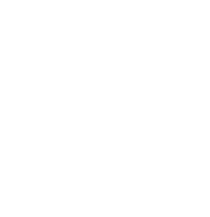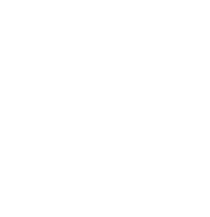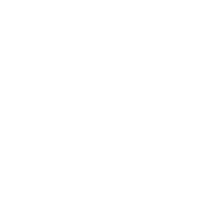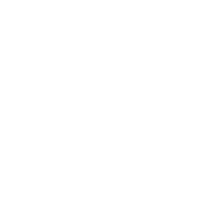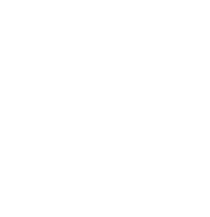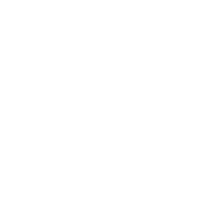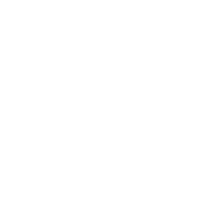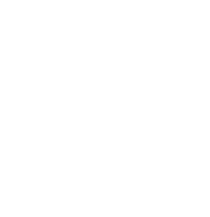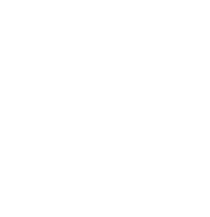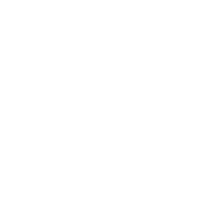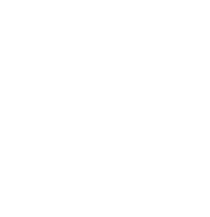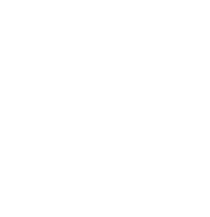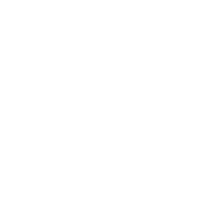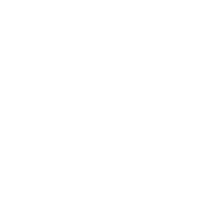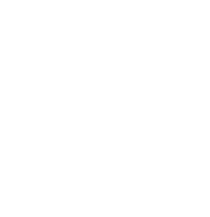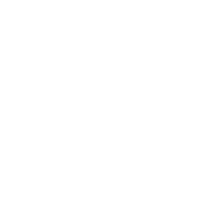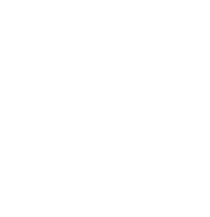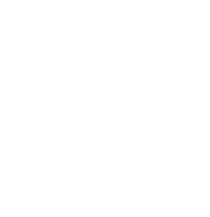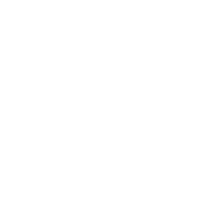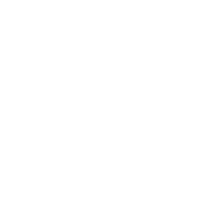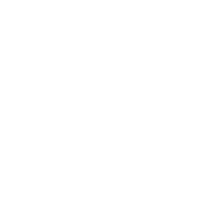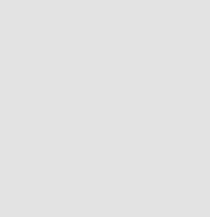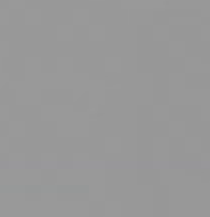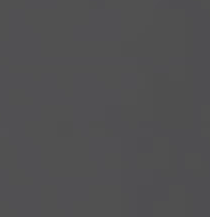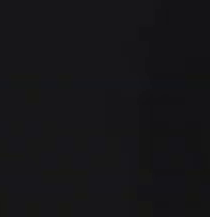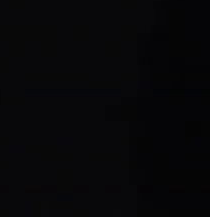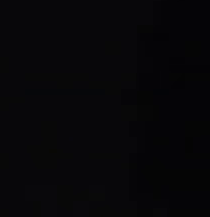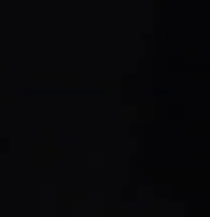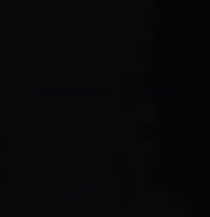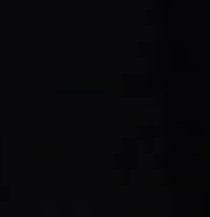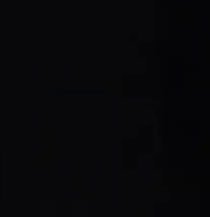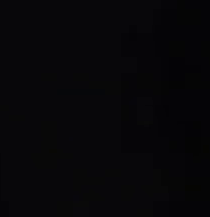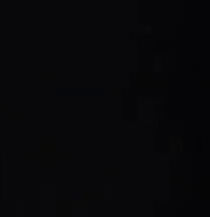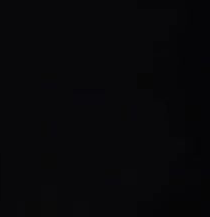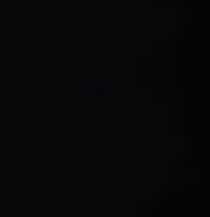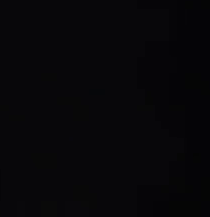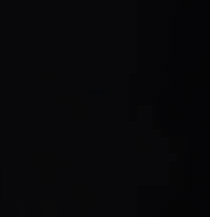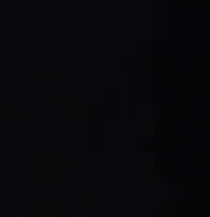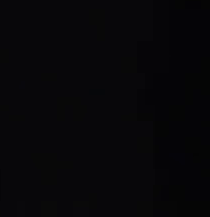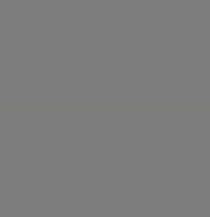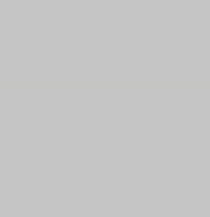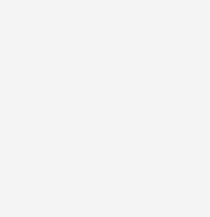You say you believe in rape culture. What do you consider as being rape?